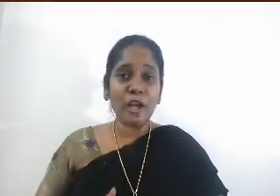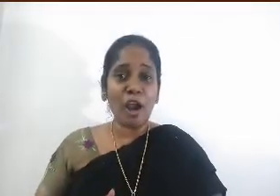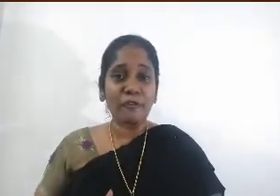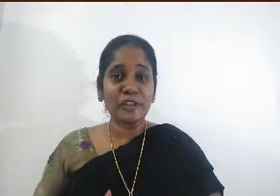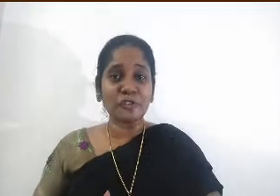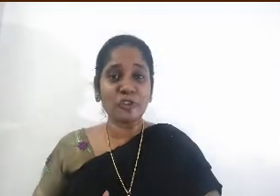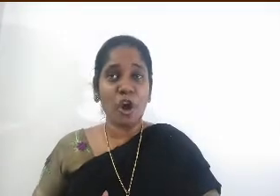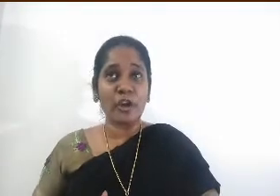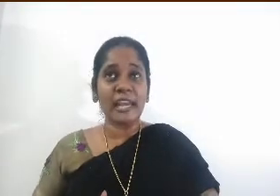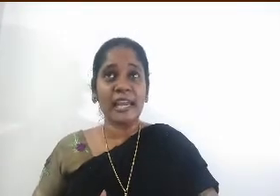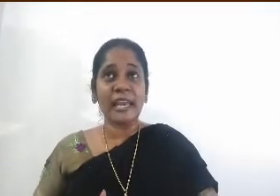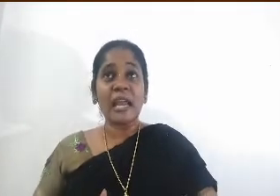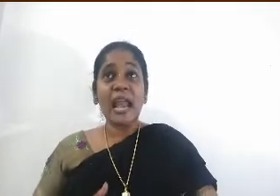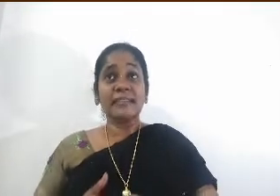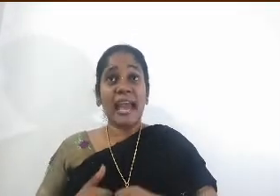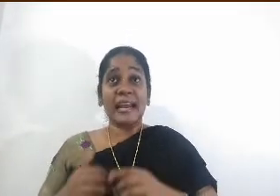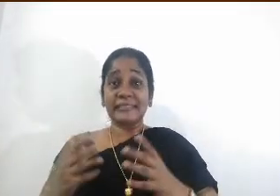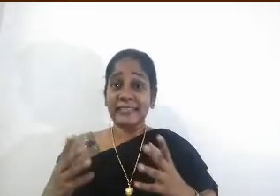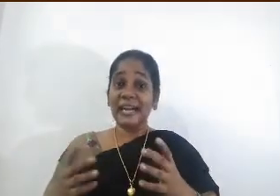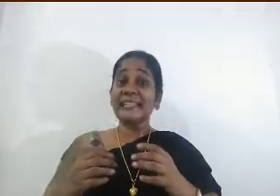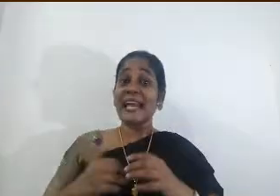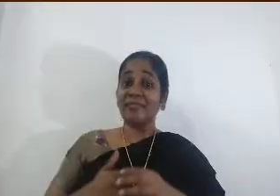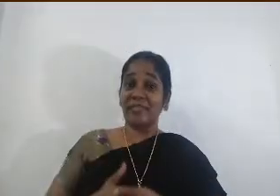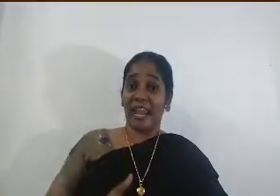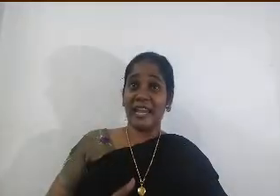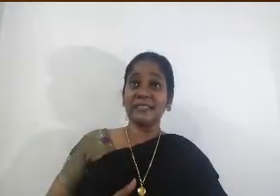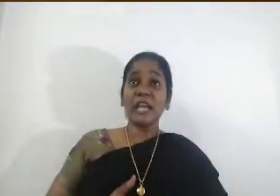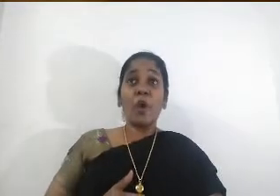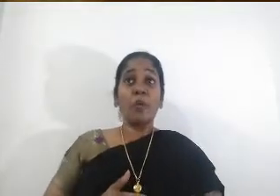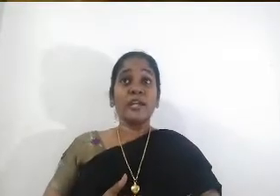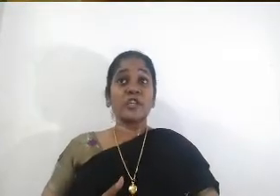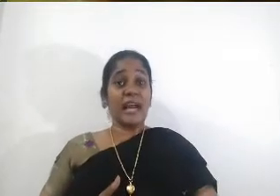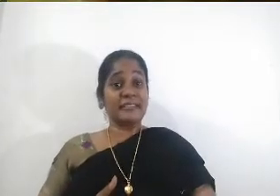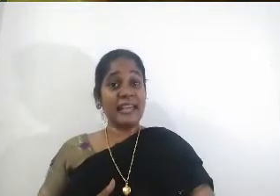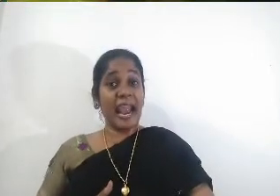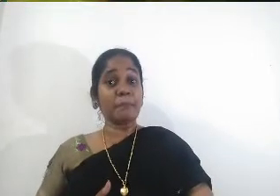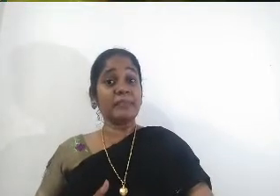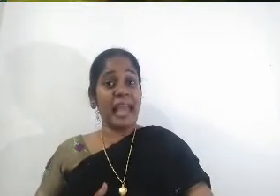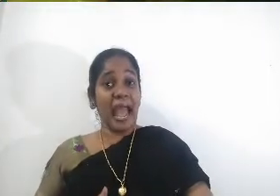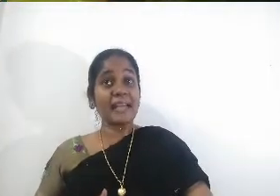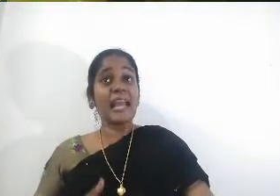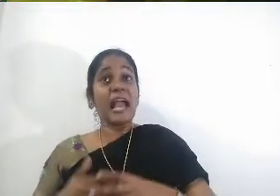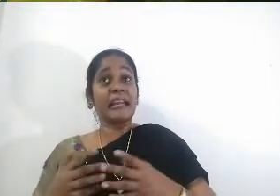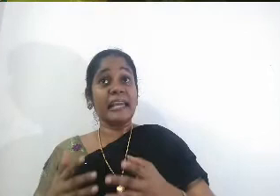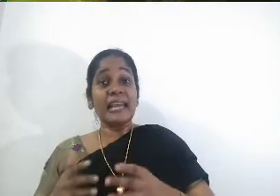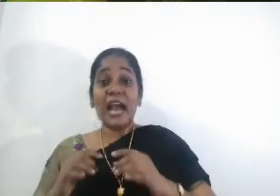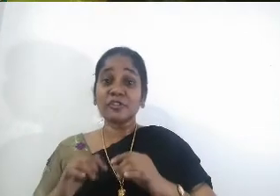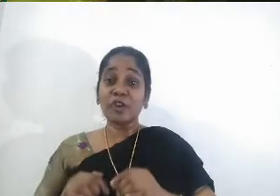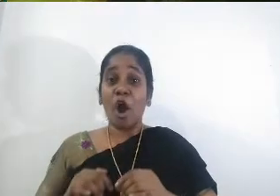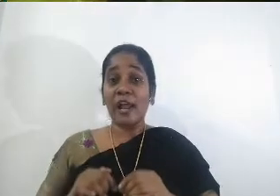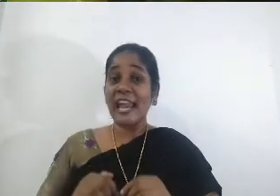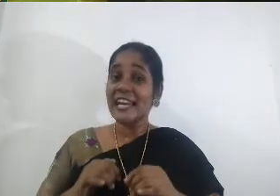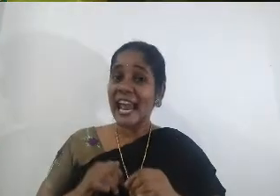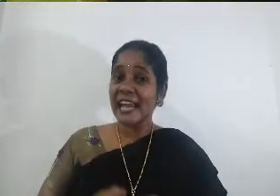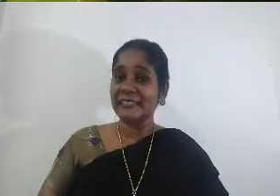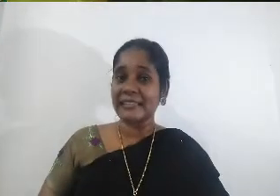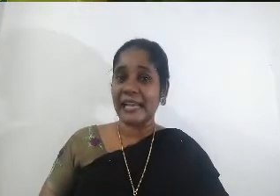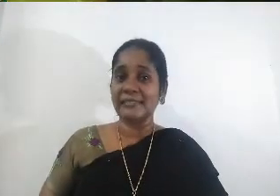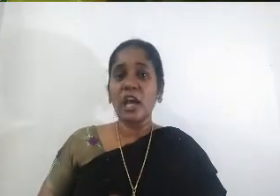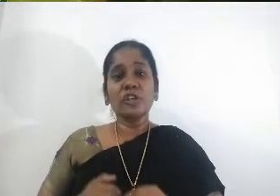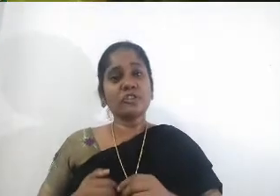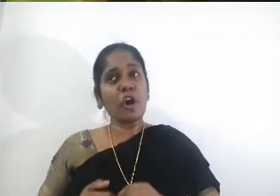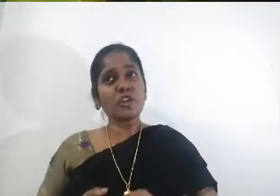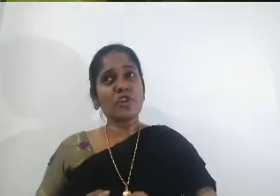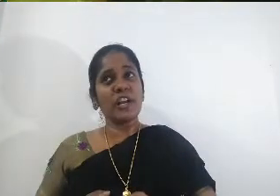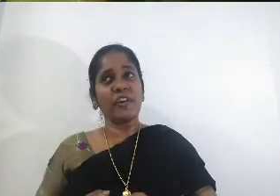the moral of the story? There are certain things which are same that Rina saw in